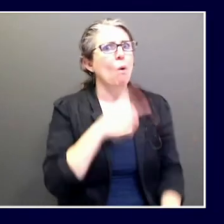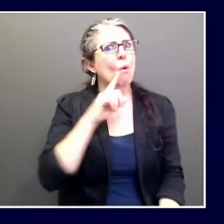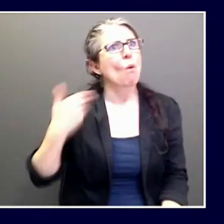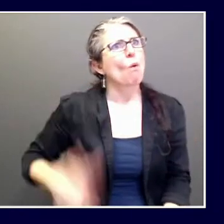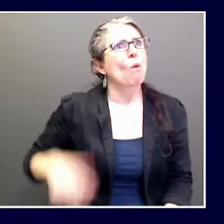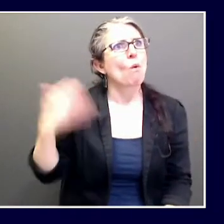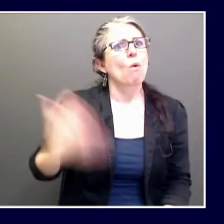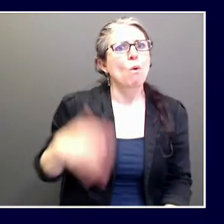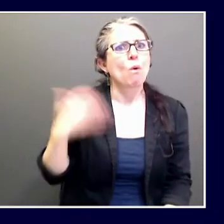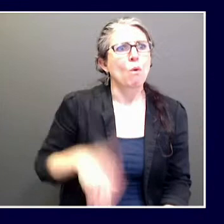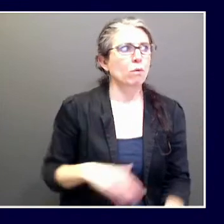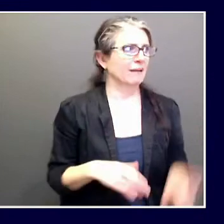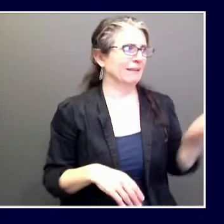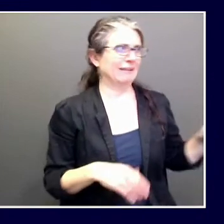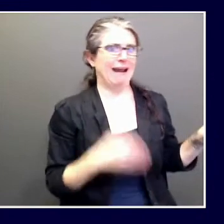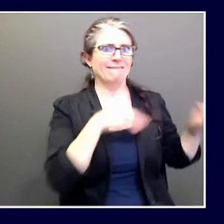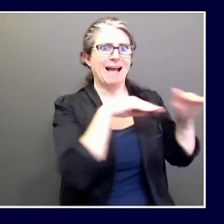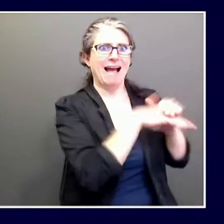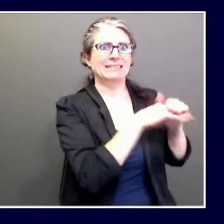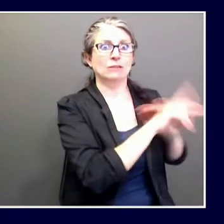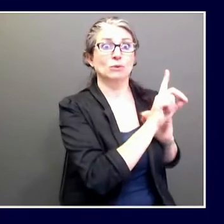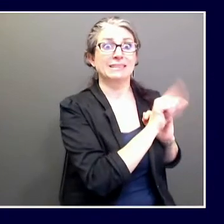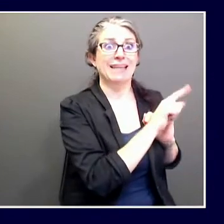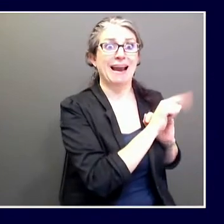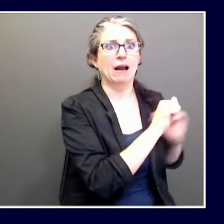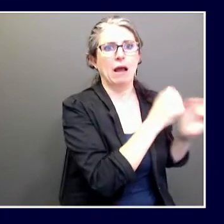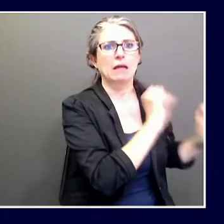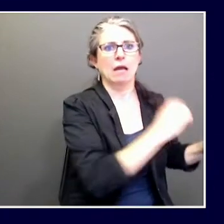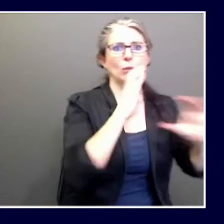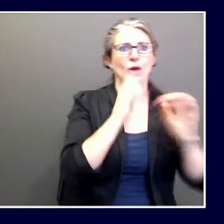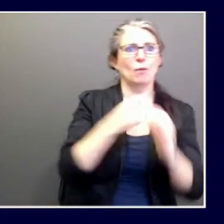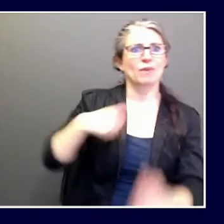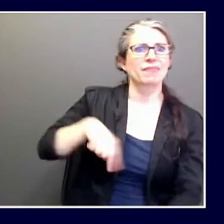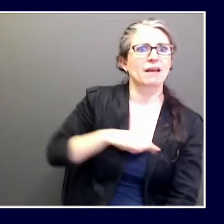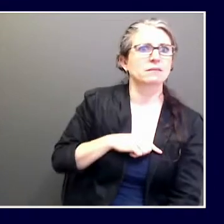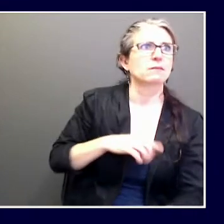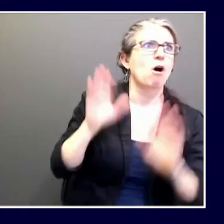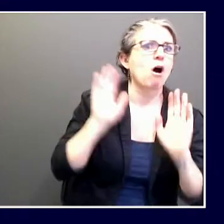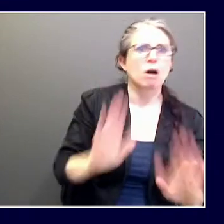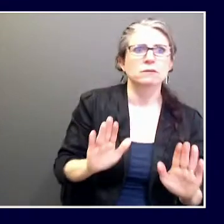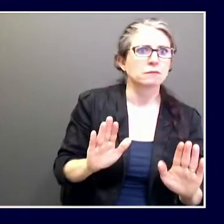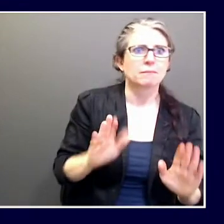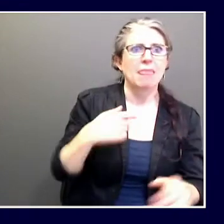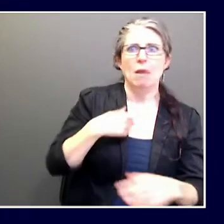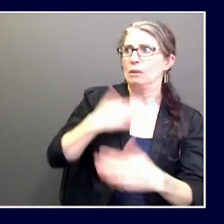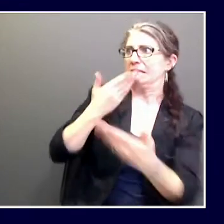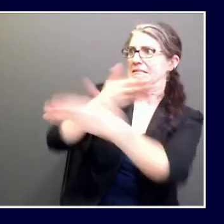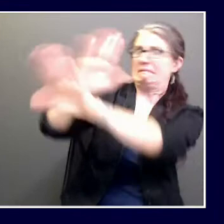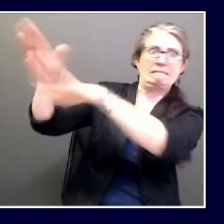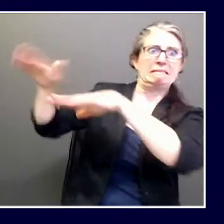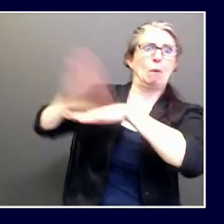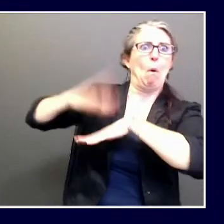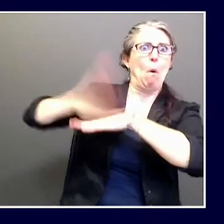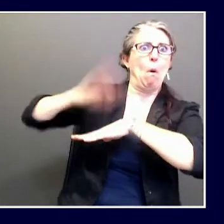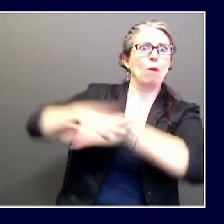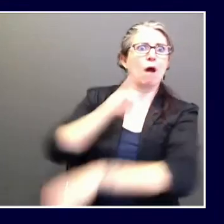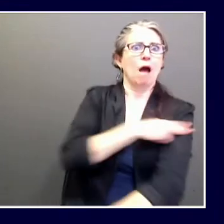extremely grateful and thankful for the strong partnership that we have with Jax. Thank you, and I'll check back in 3.5 days. Thank